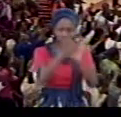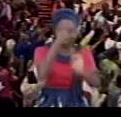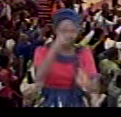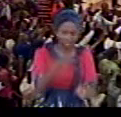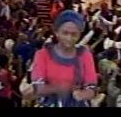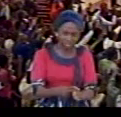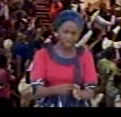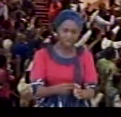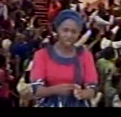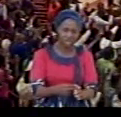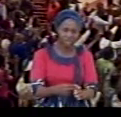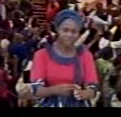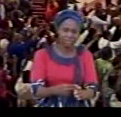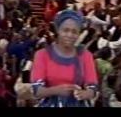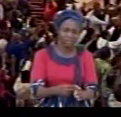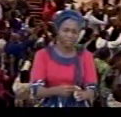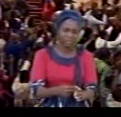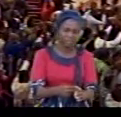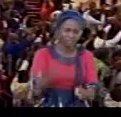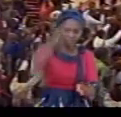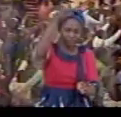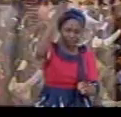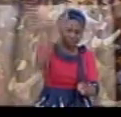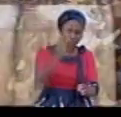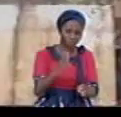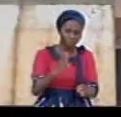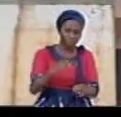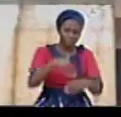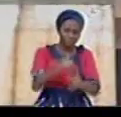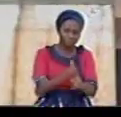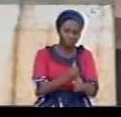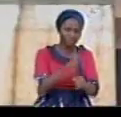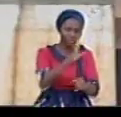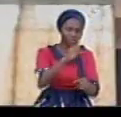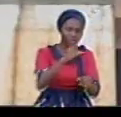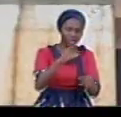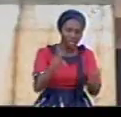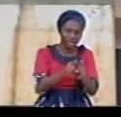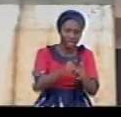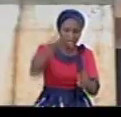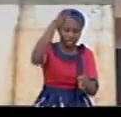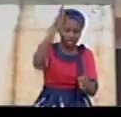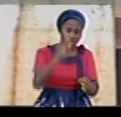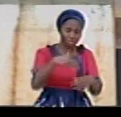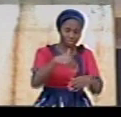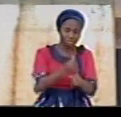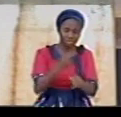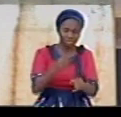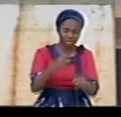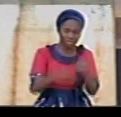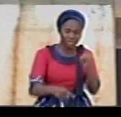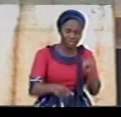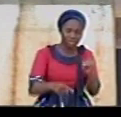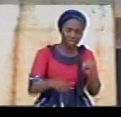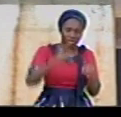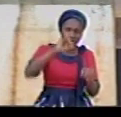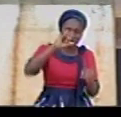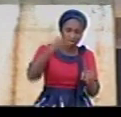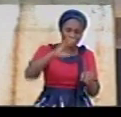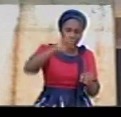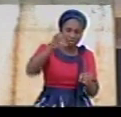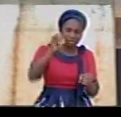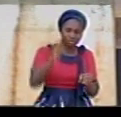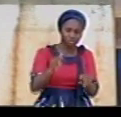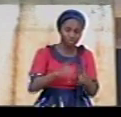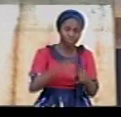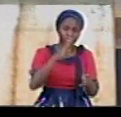Like God made the latter end of Job to be better and higher and